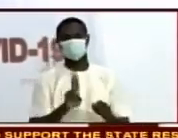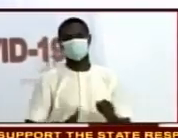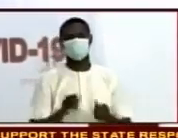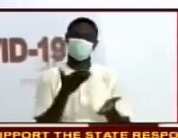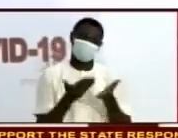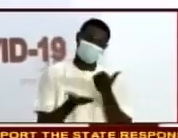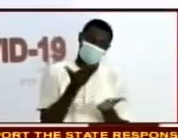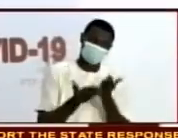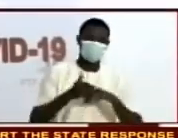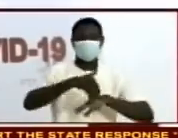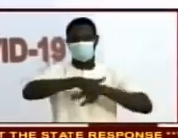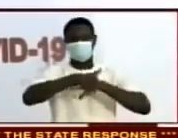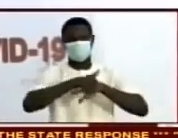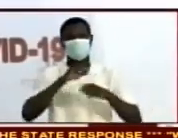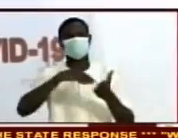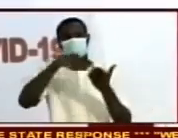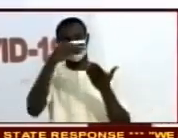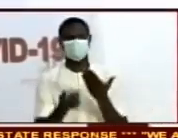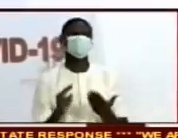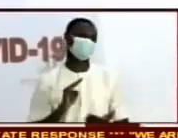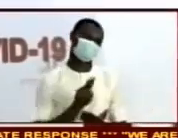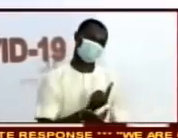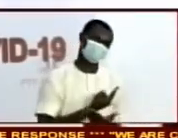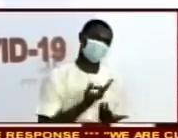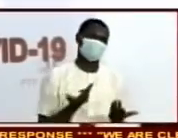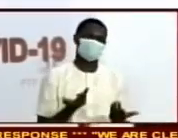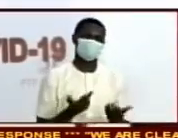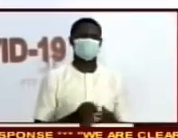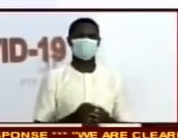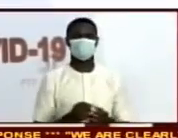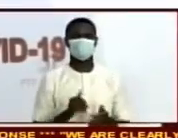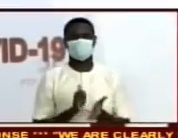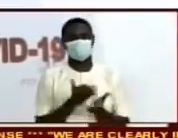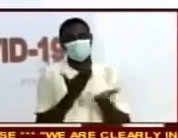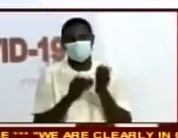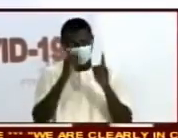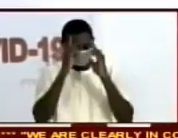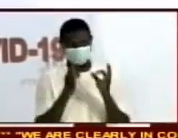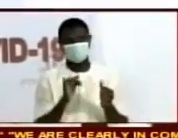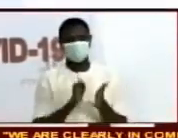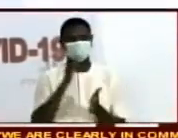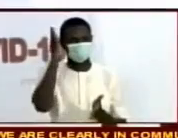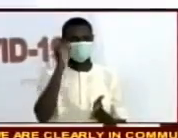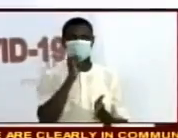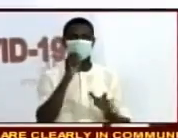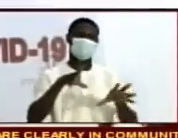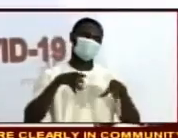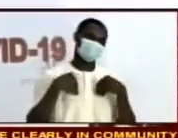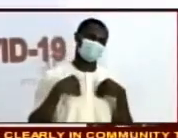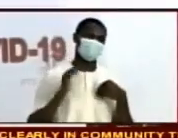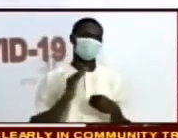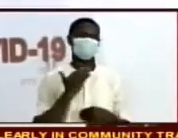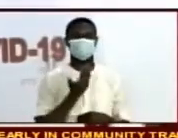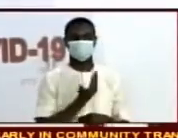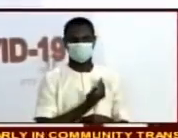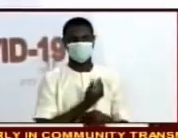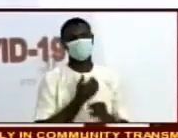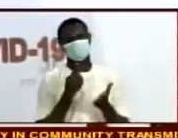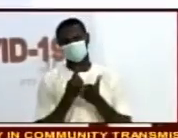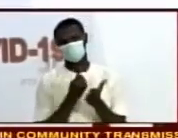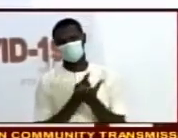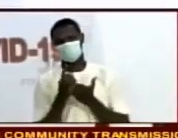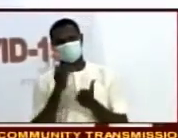British pull the rug from under our feet and decide that they're not going to proceed with a Friday